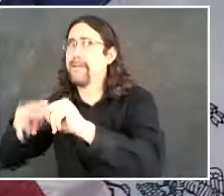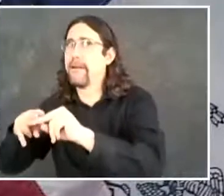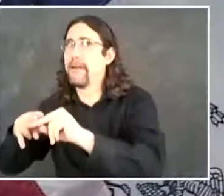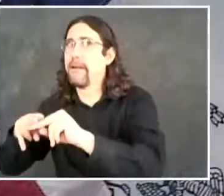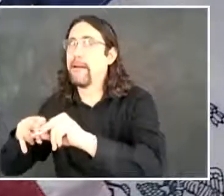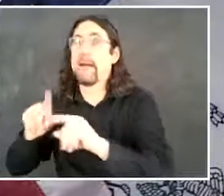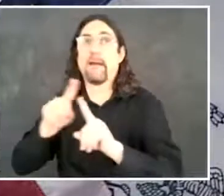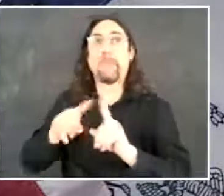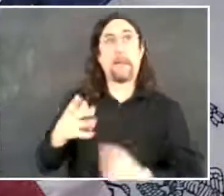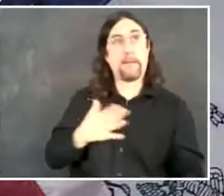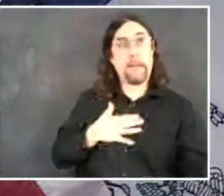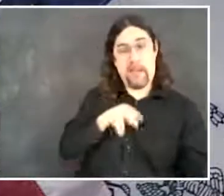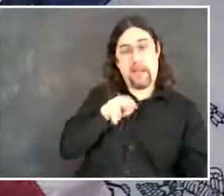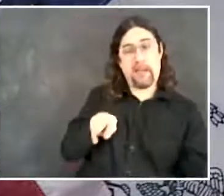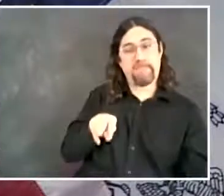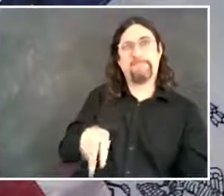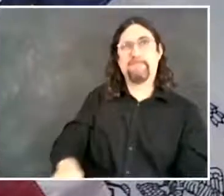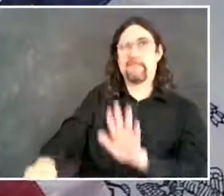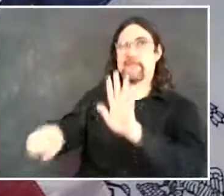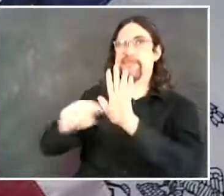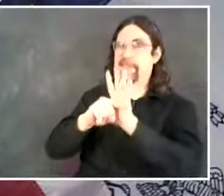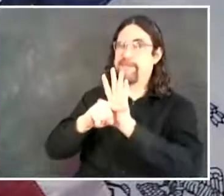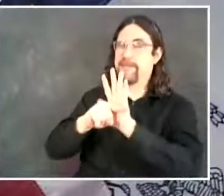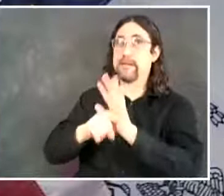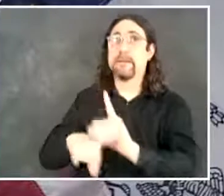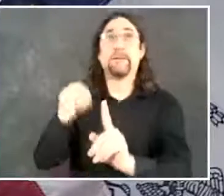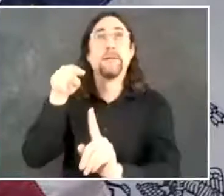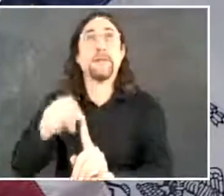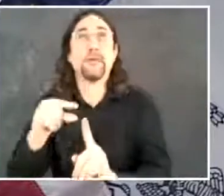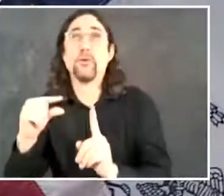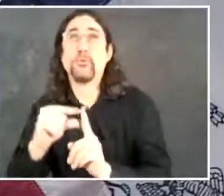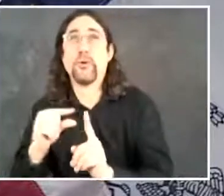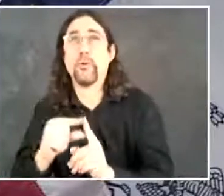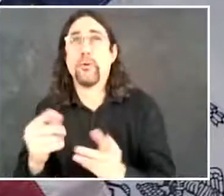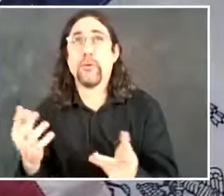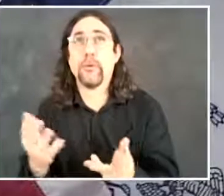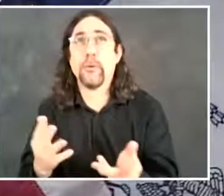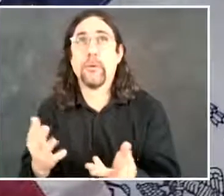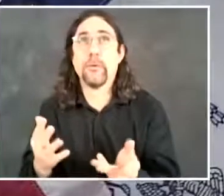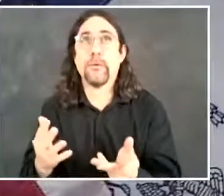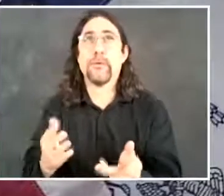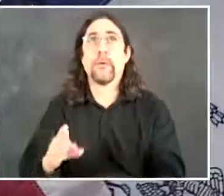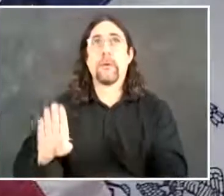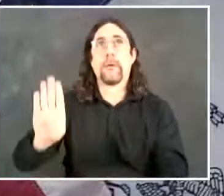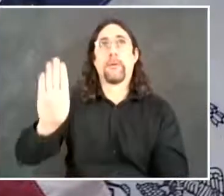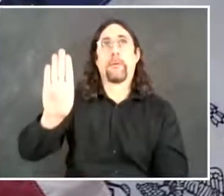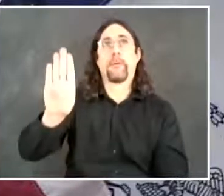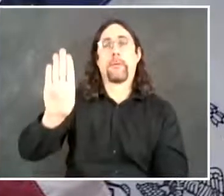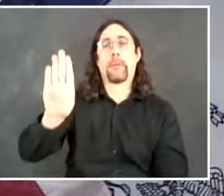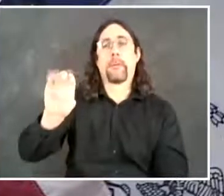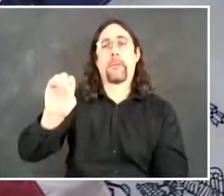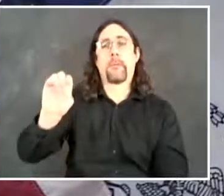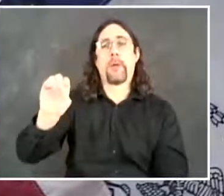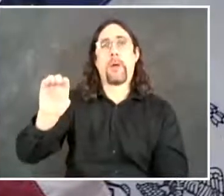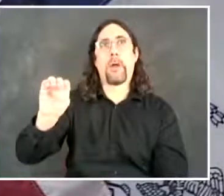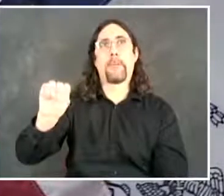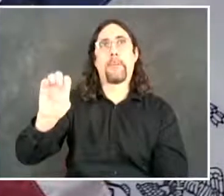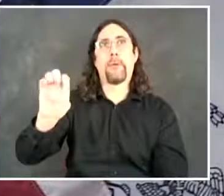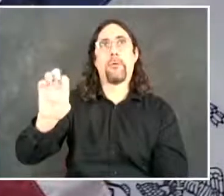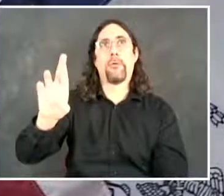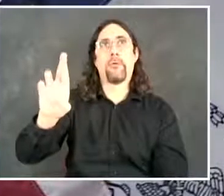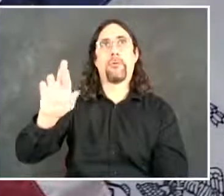dirty word. We cannot allow this disease to reassert itself. We've come a long way in a matter of